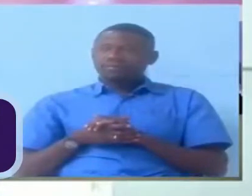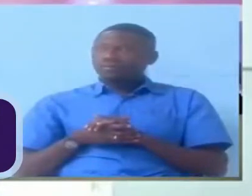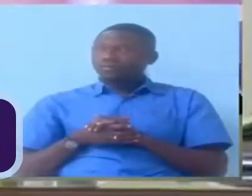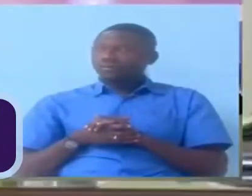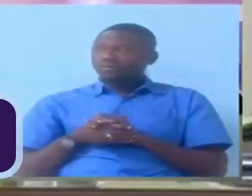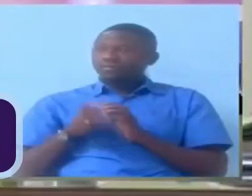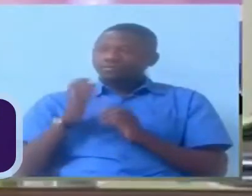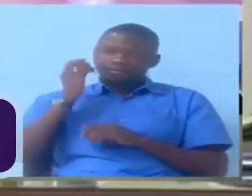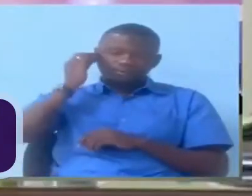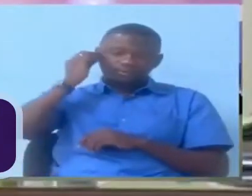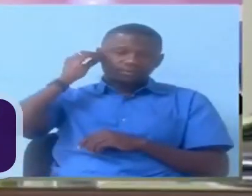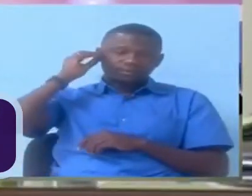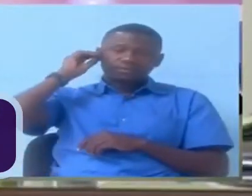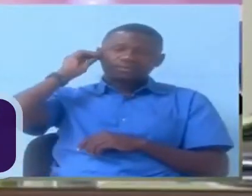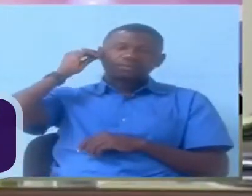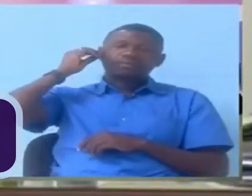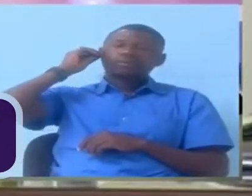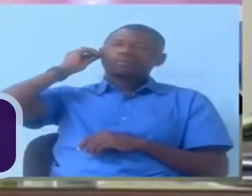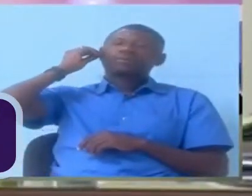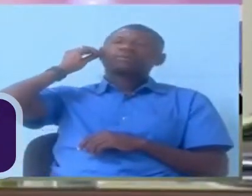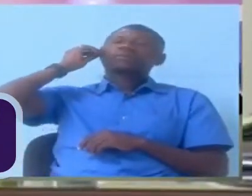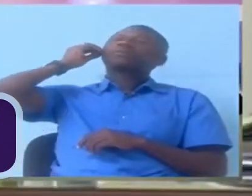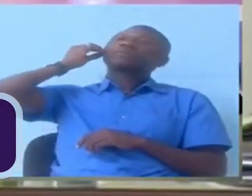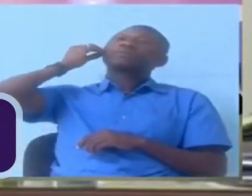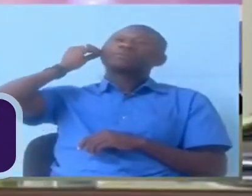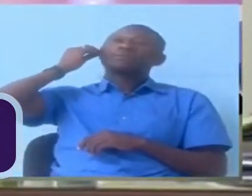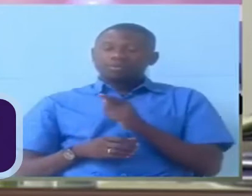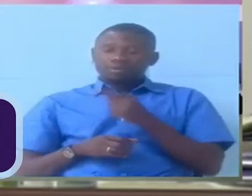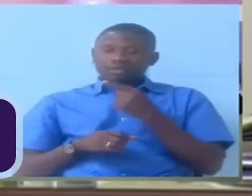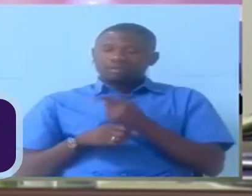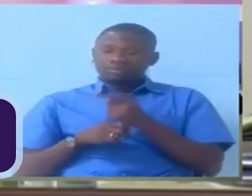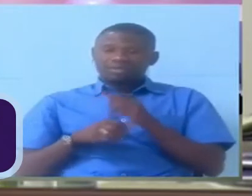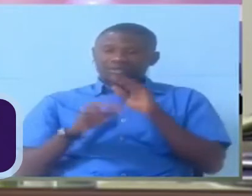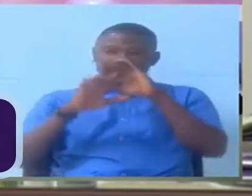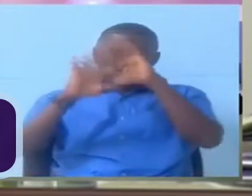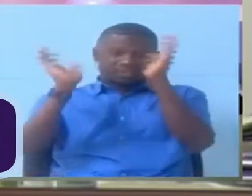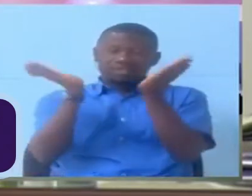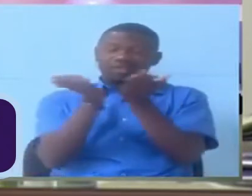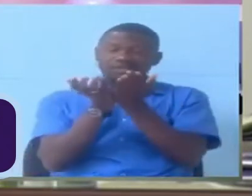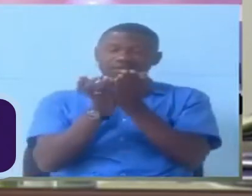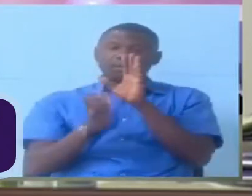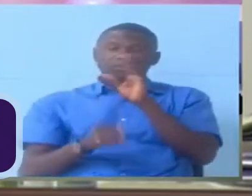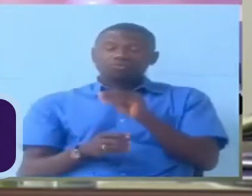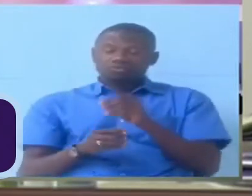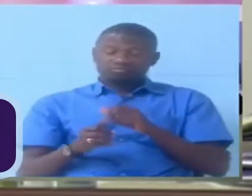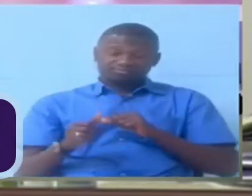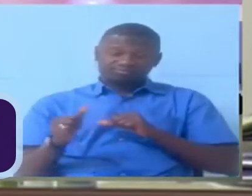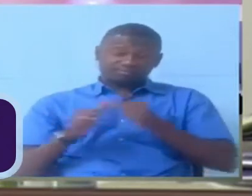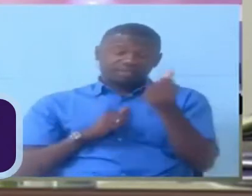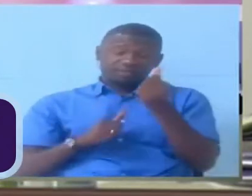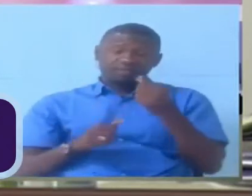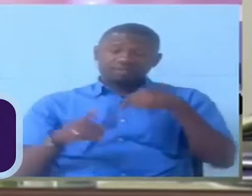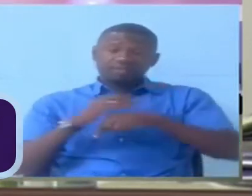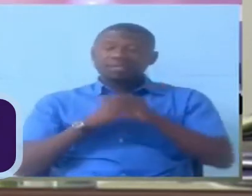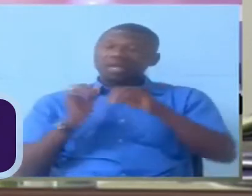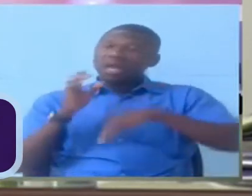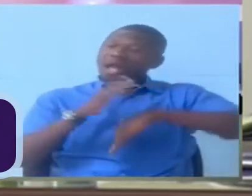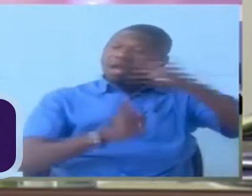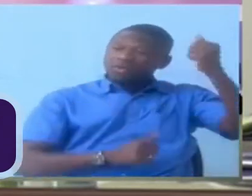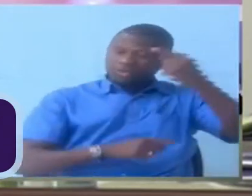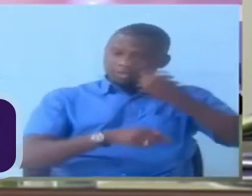army we take promote people to high ranks to which they do not qualify. Na soldier dingol